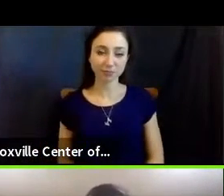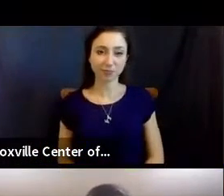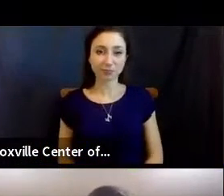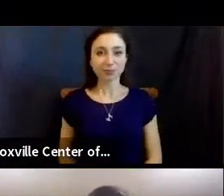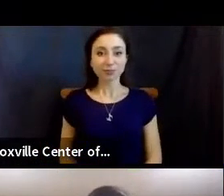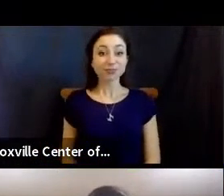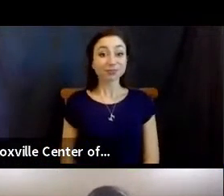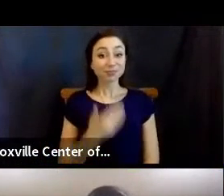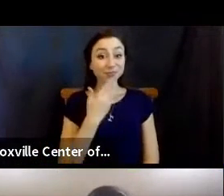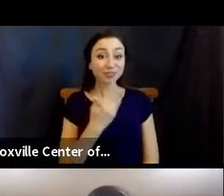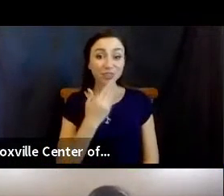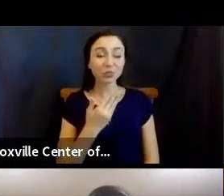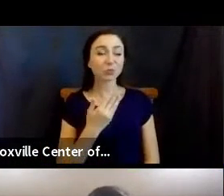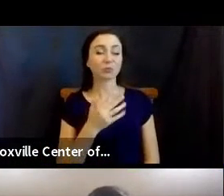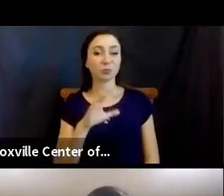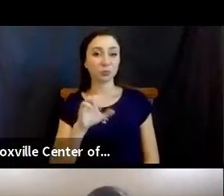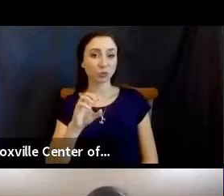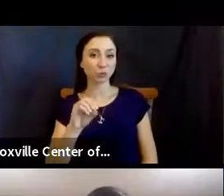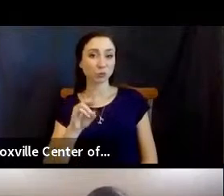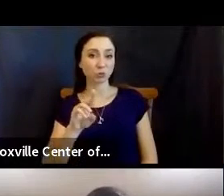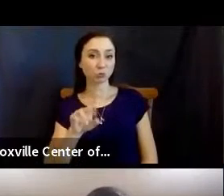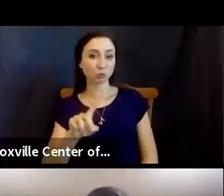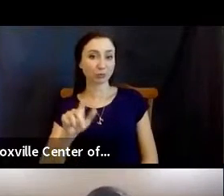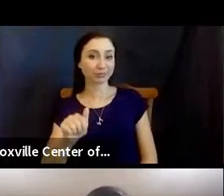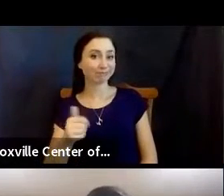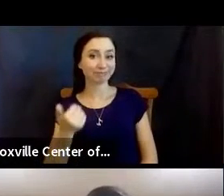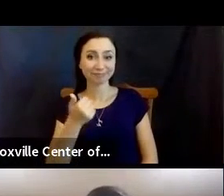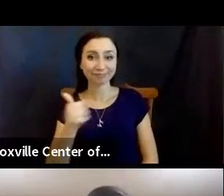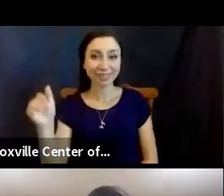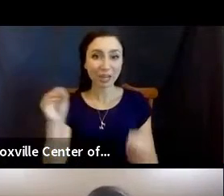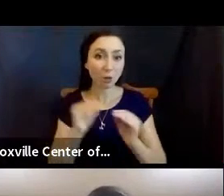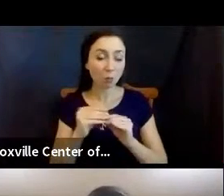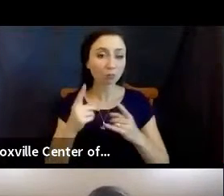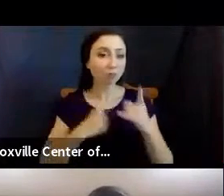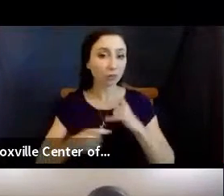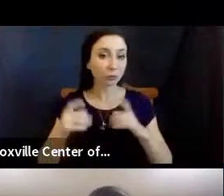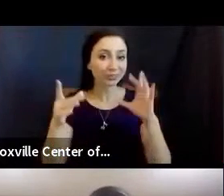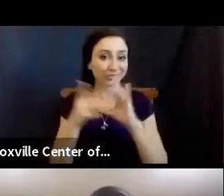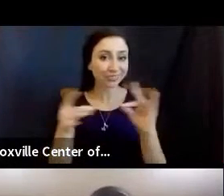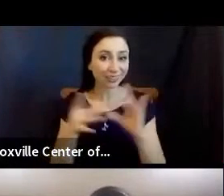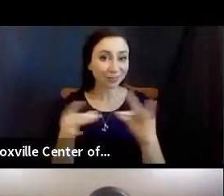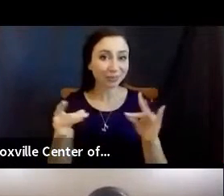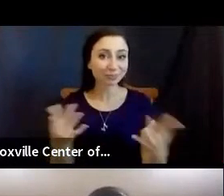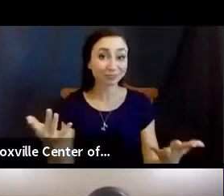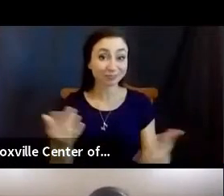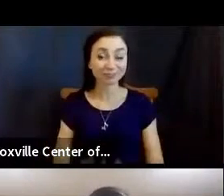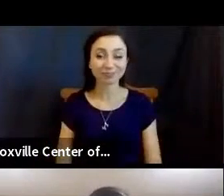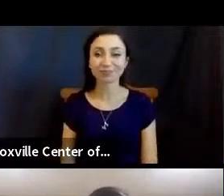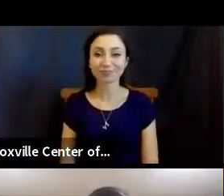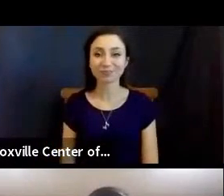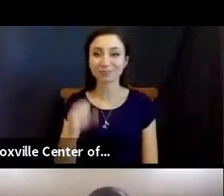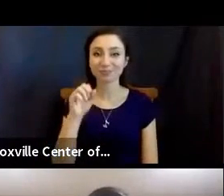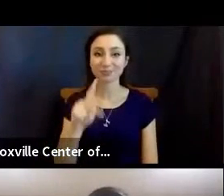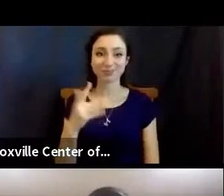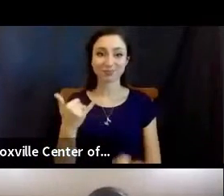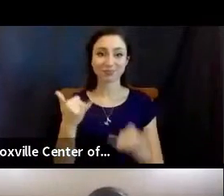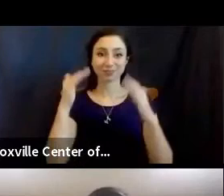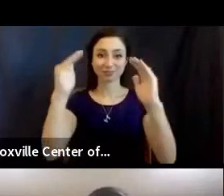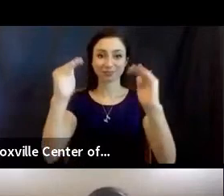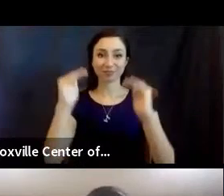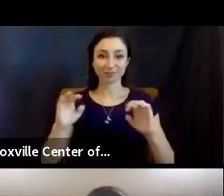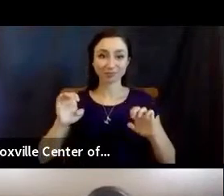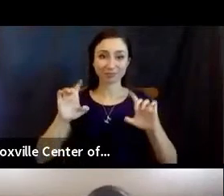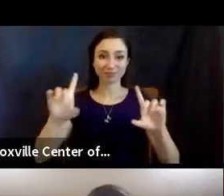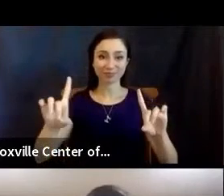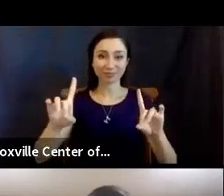Thanks. Any other final questions or comments? All right, why don't we move on to our